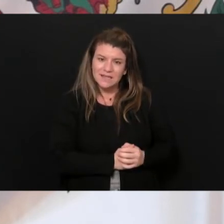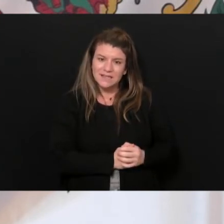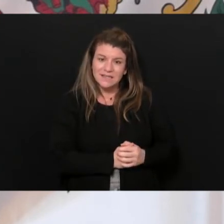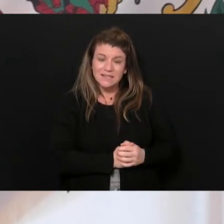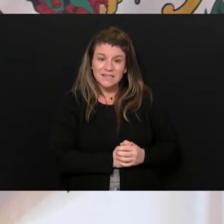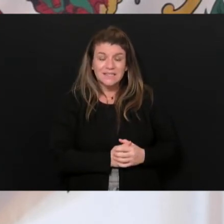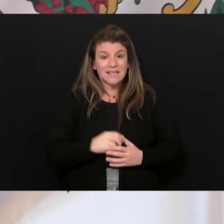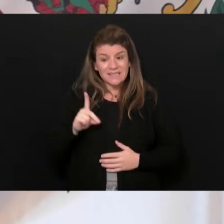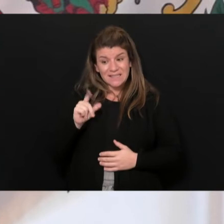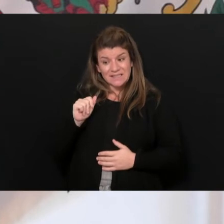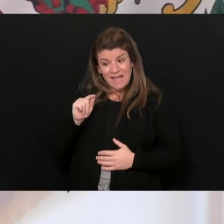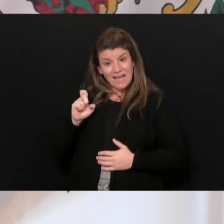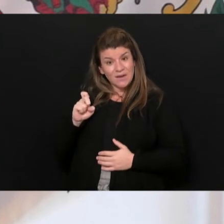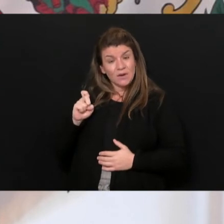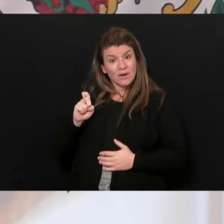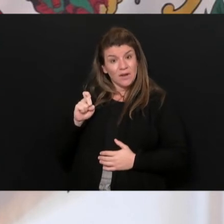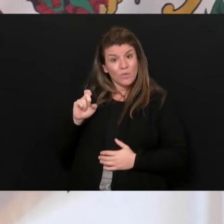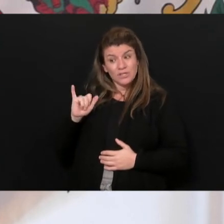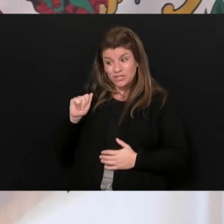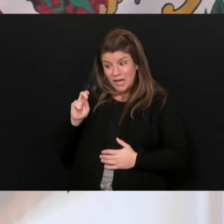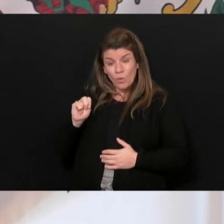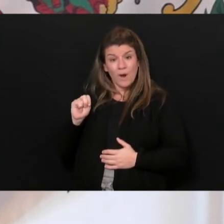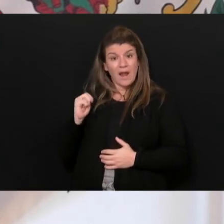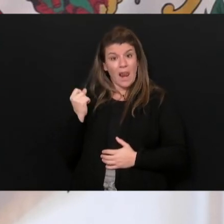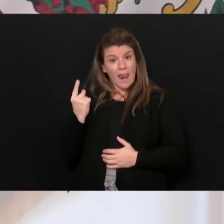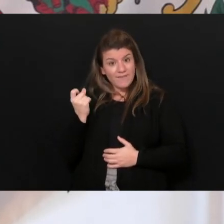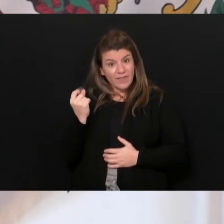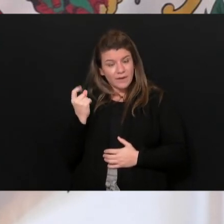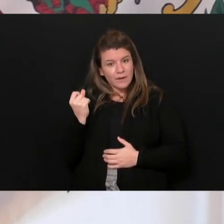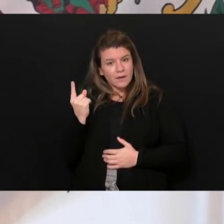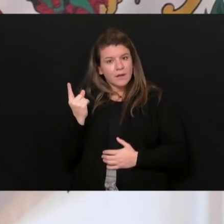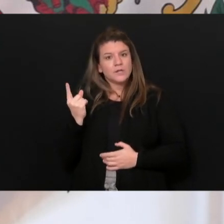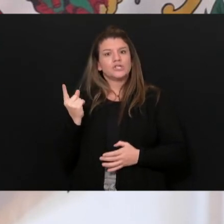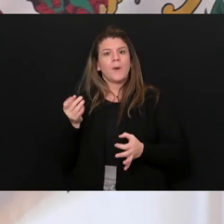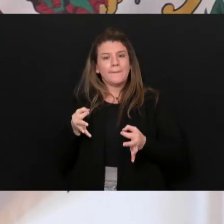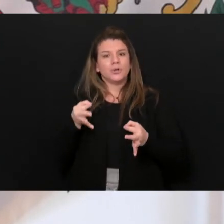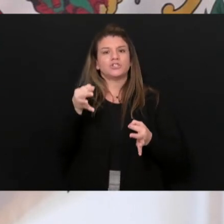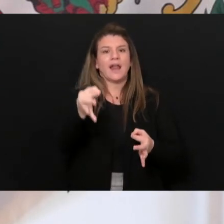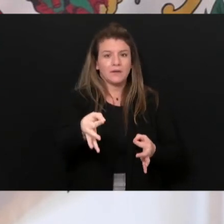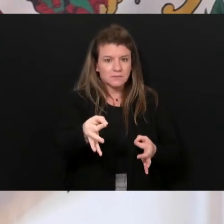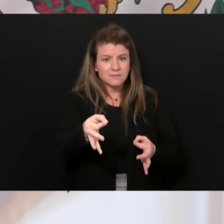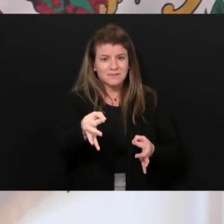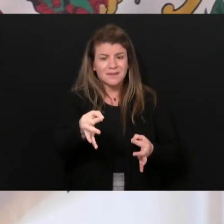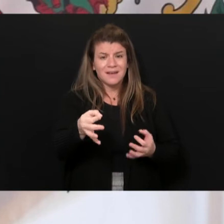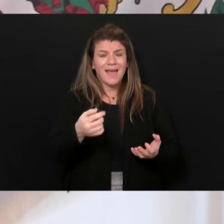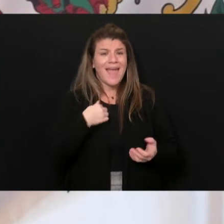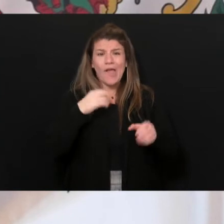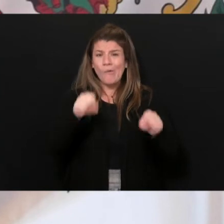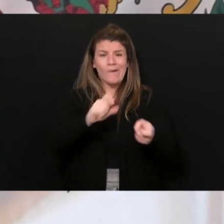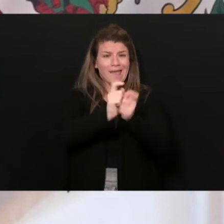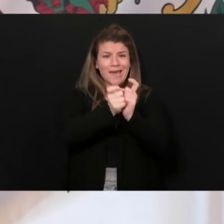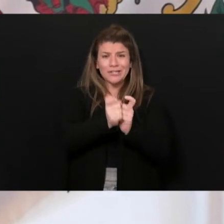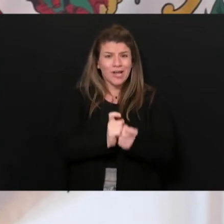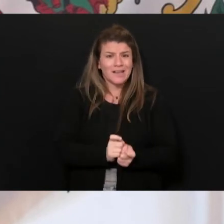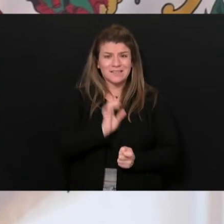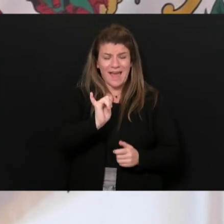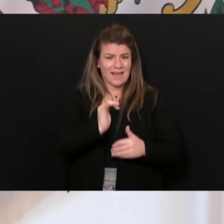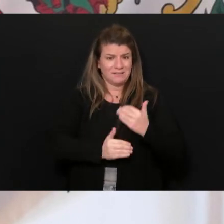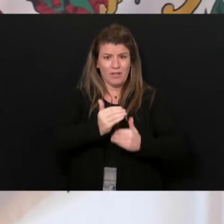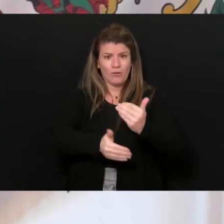January the 11th. And so we pushed it out, and absolutely we can make all kinds of adjustments in regard to